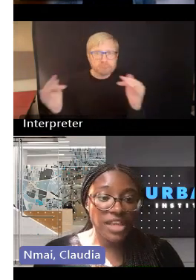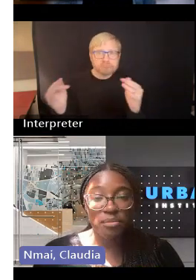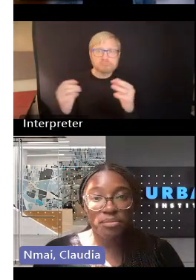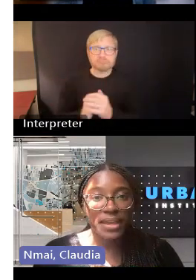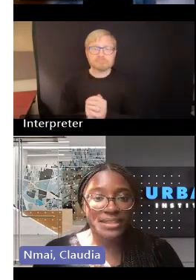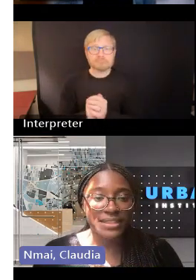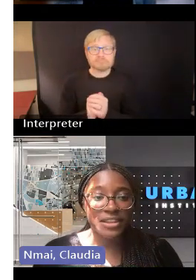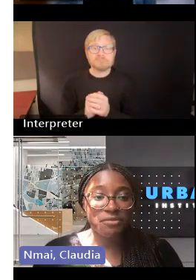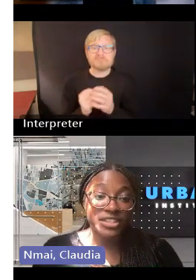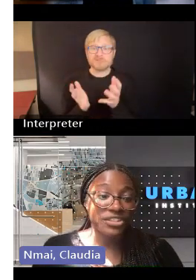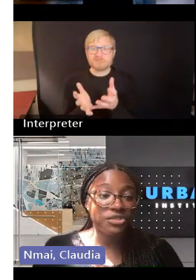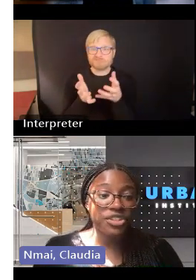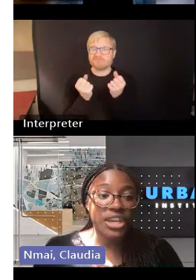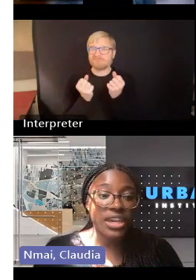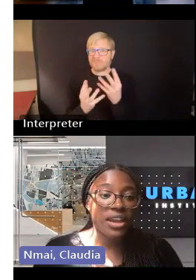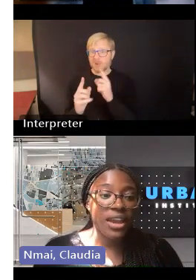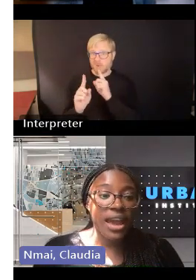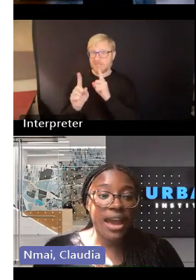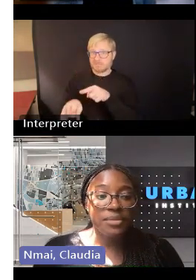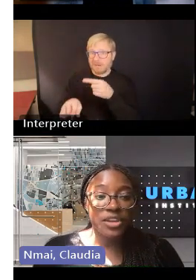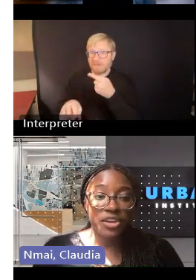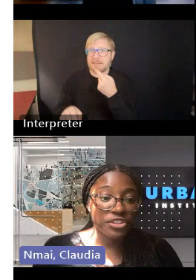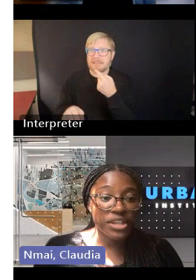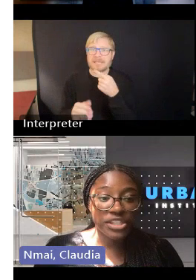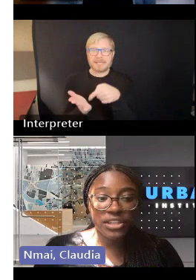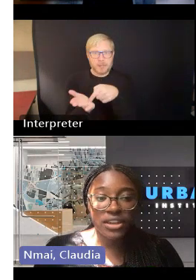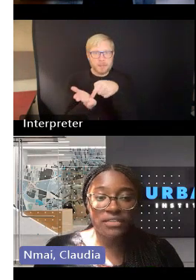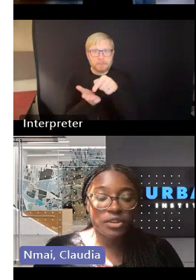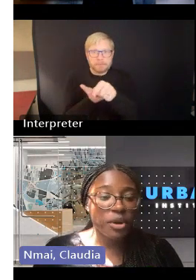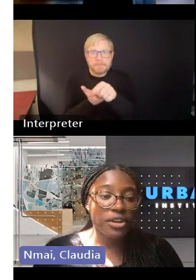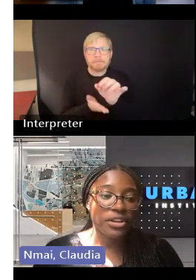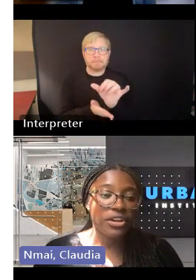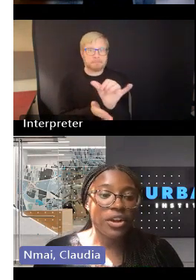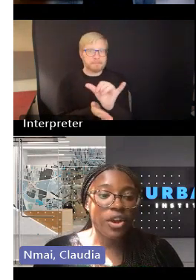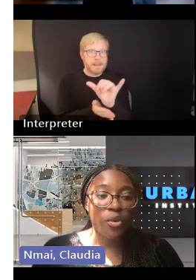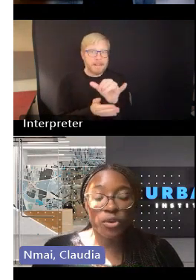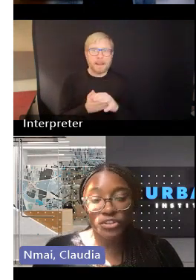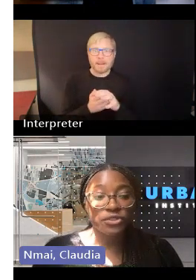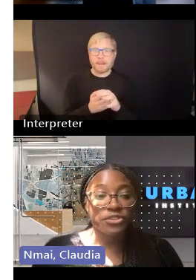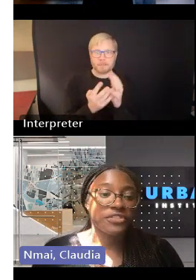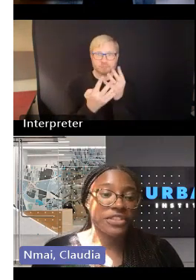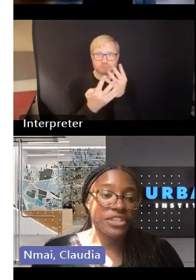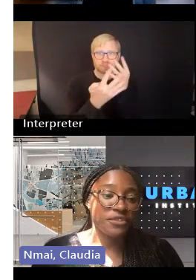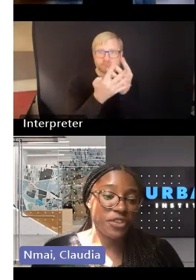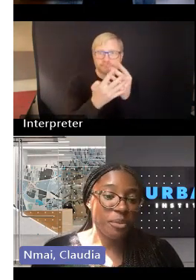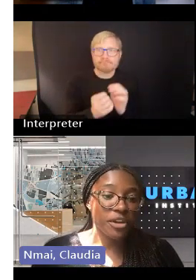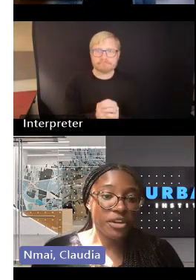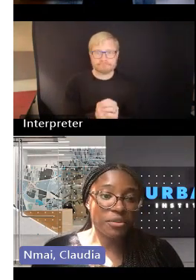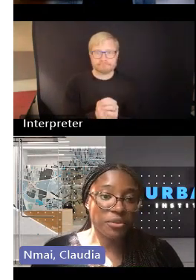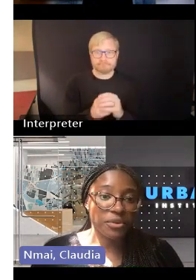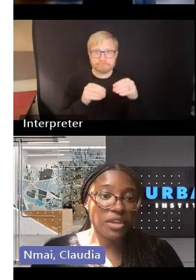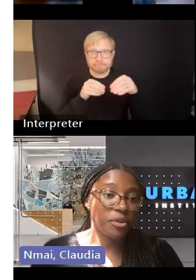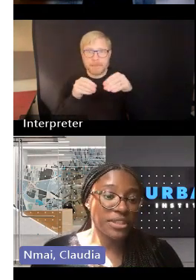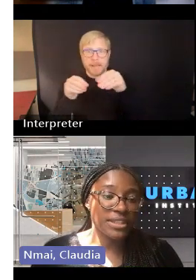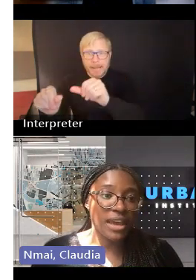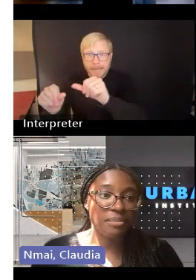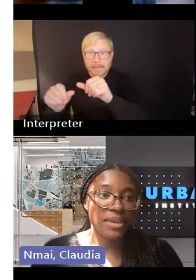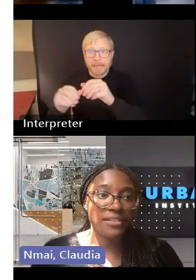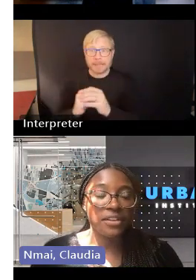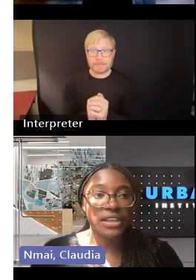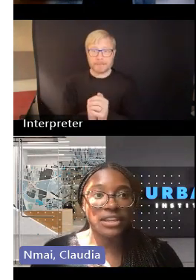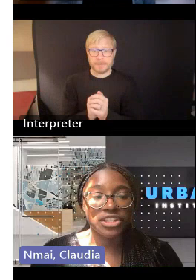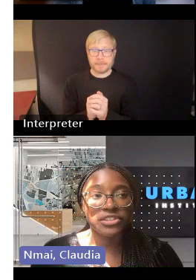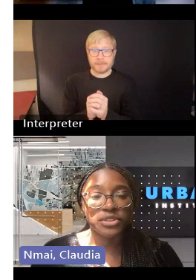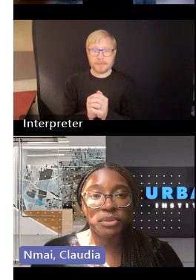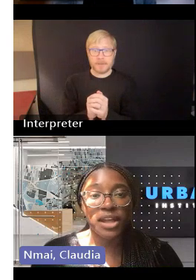payment to them, as in restitution, the incarceration of their partner, or social services for their partner were really important to